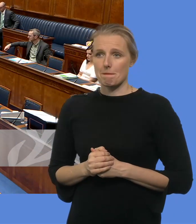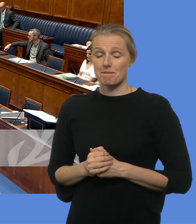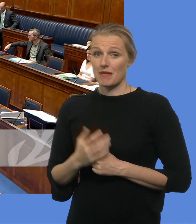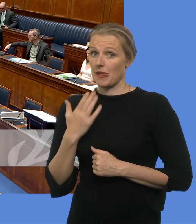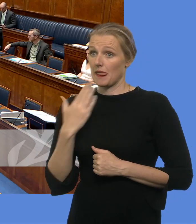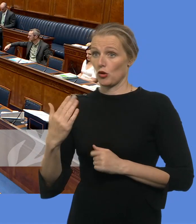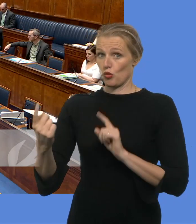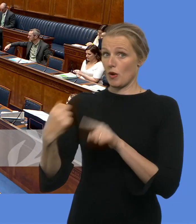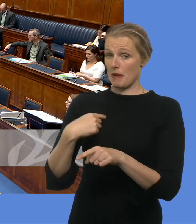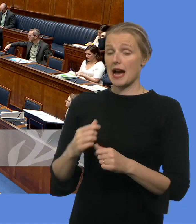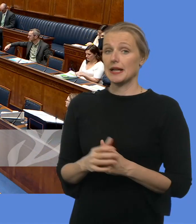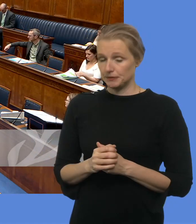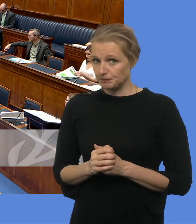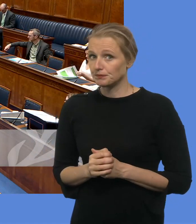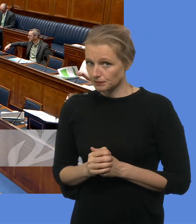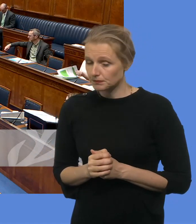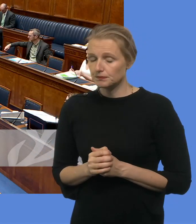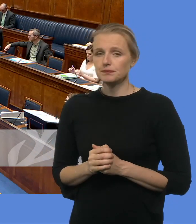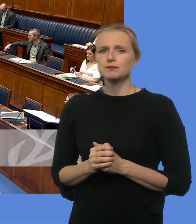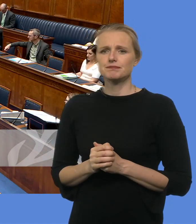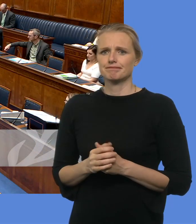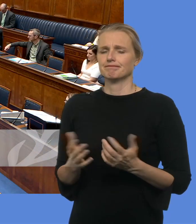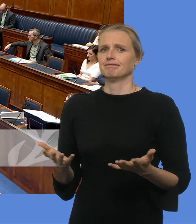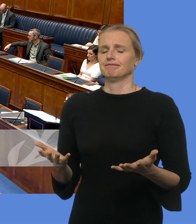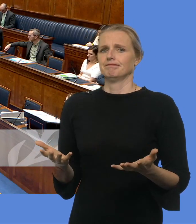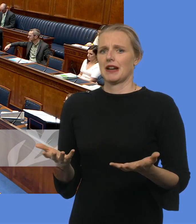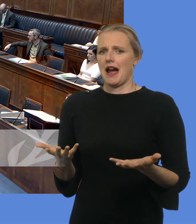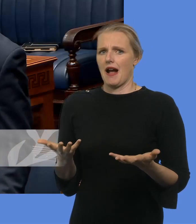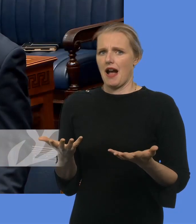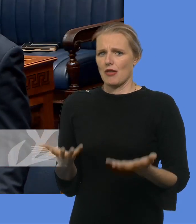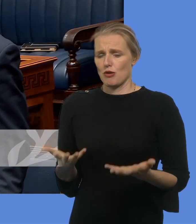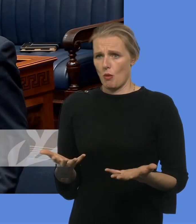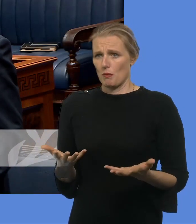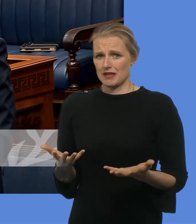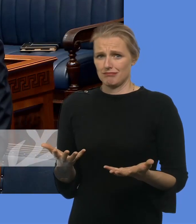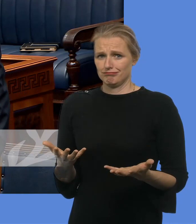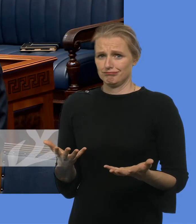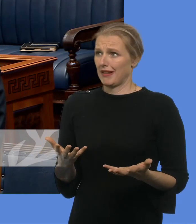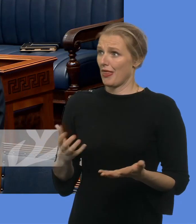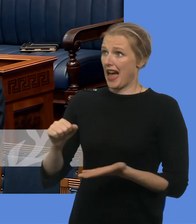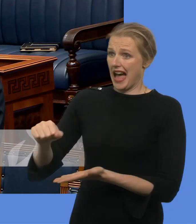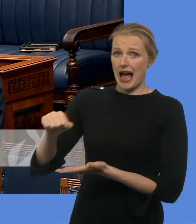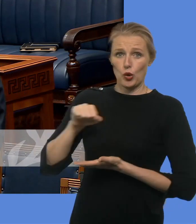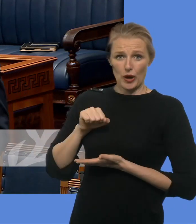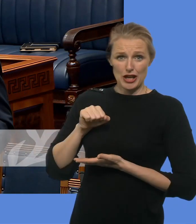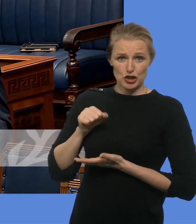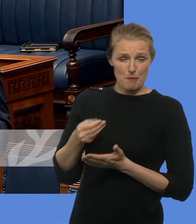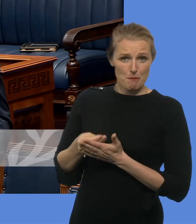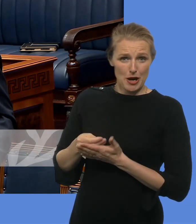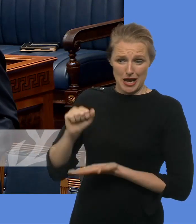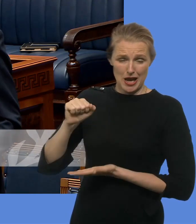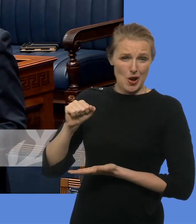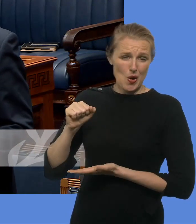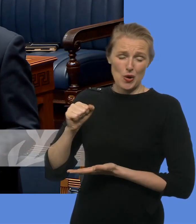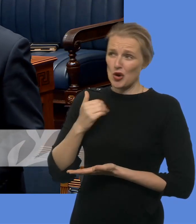that reply, and given that, if we face it, the sums of money allocated outlined are likely to fall woefully